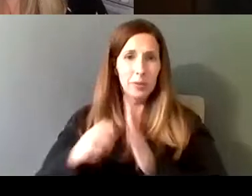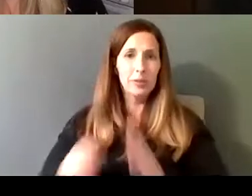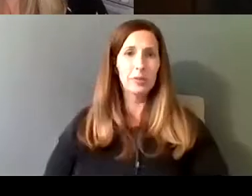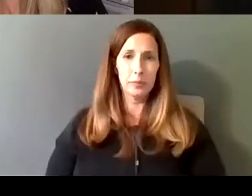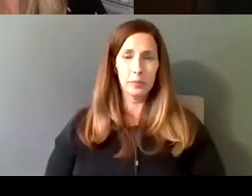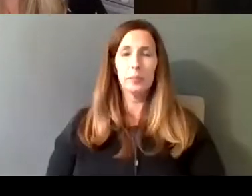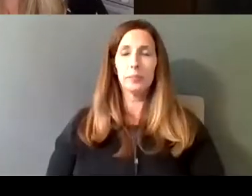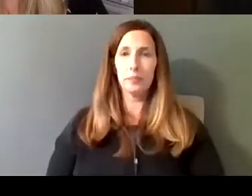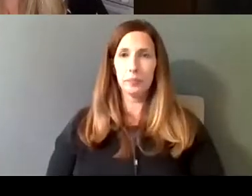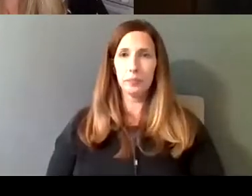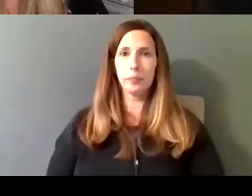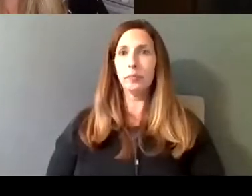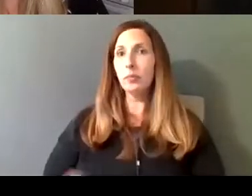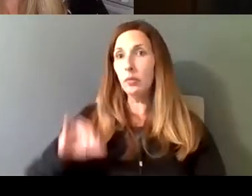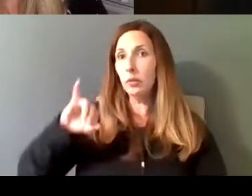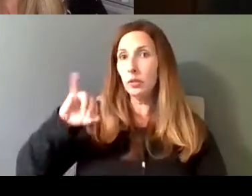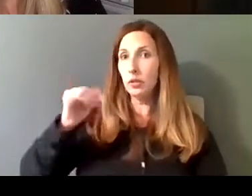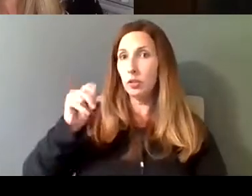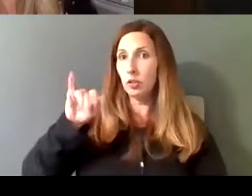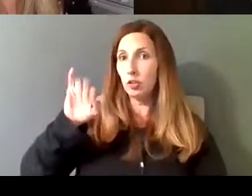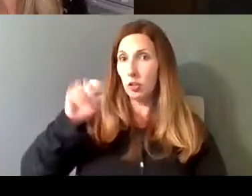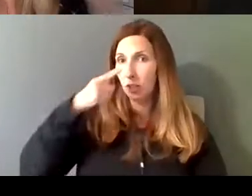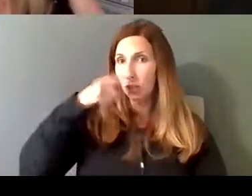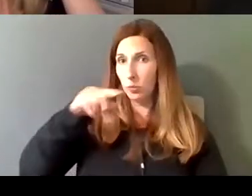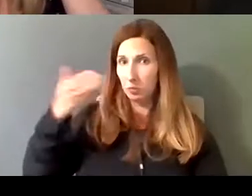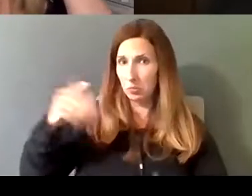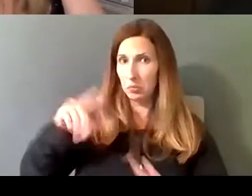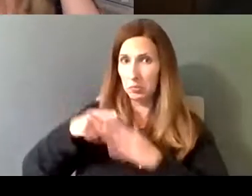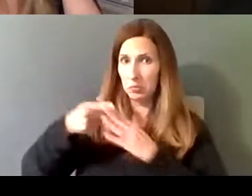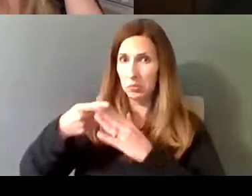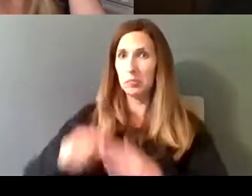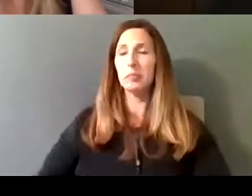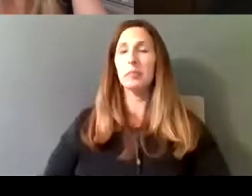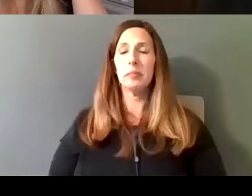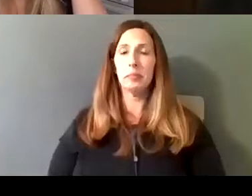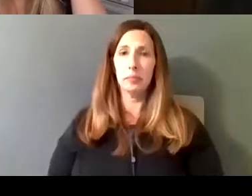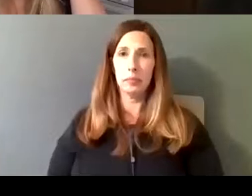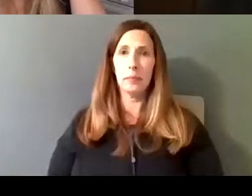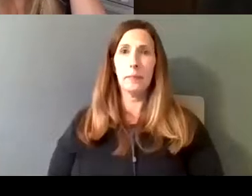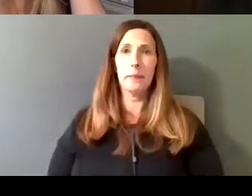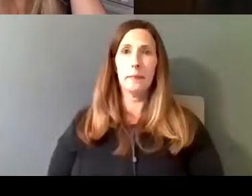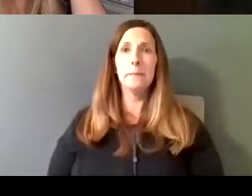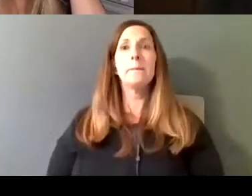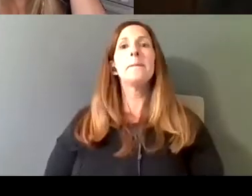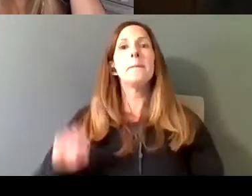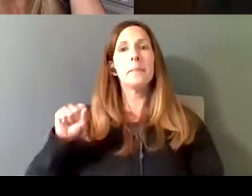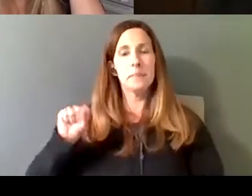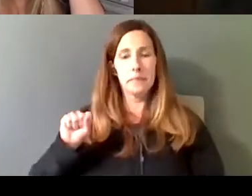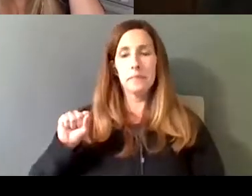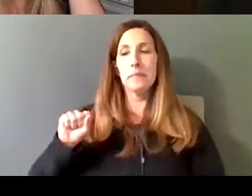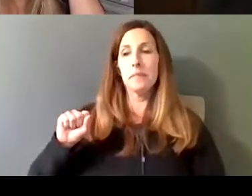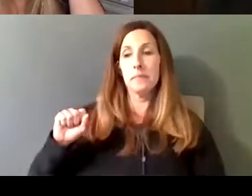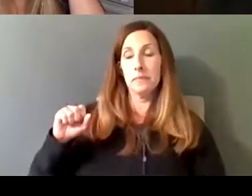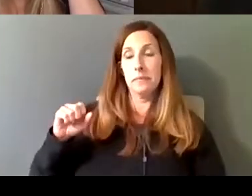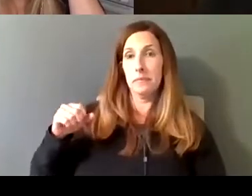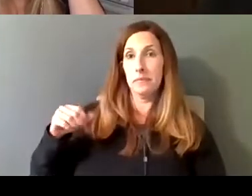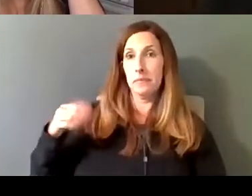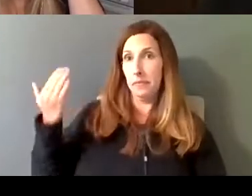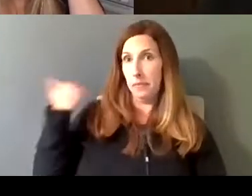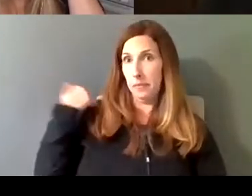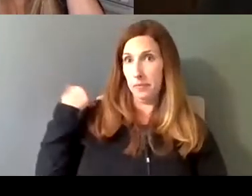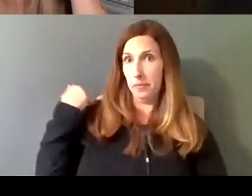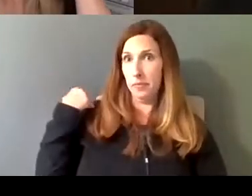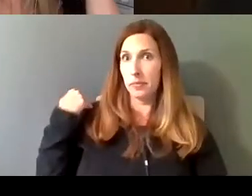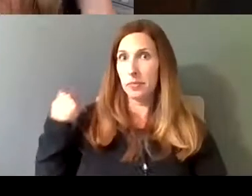appropriate? So Jackie, can we start with you on that one? Sure. So historically, we have actually used our natural